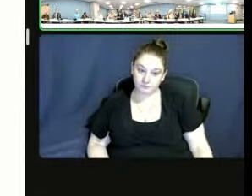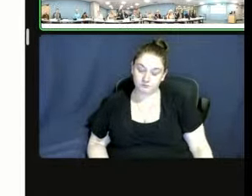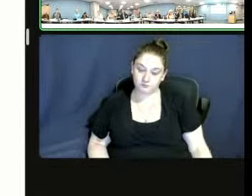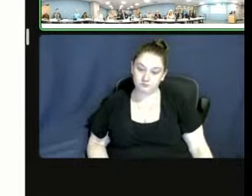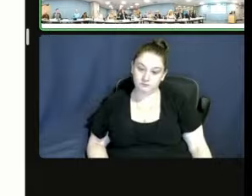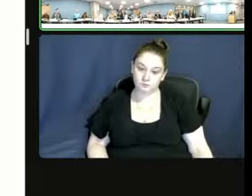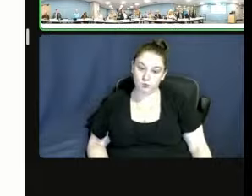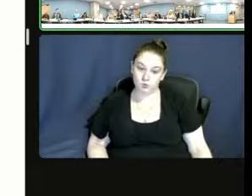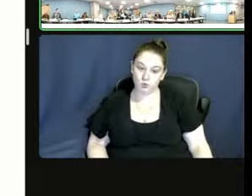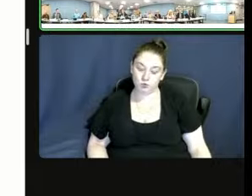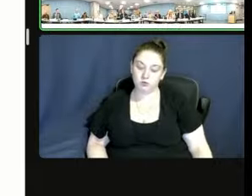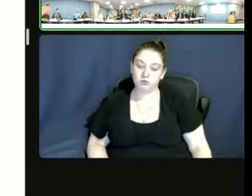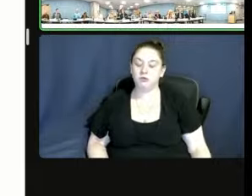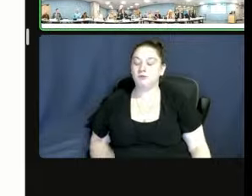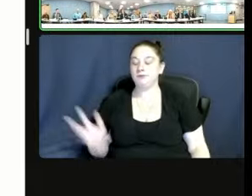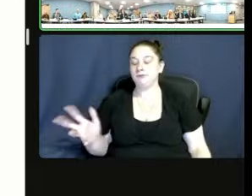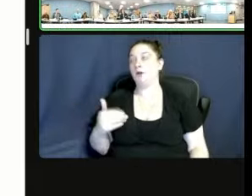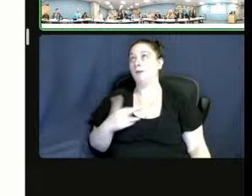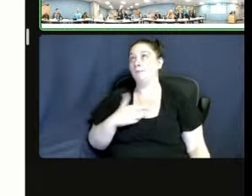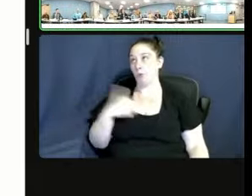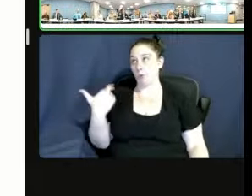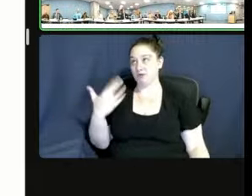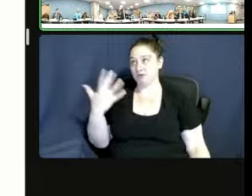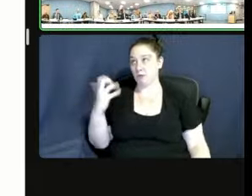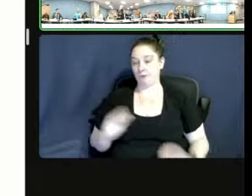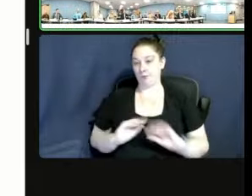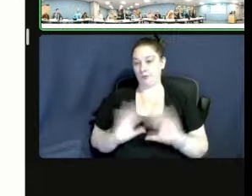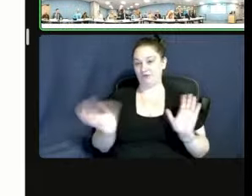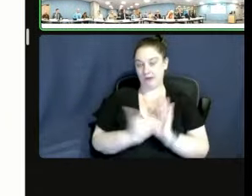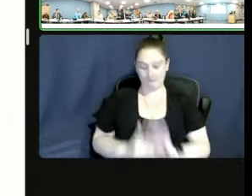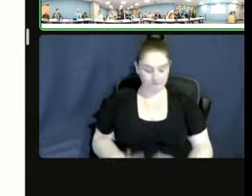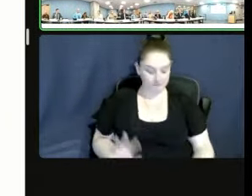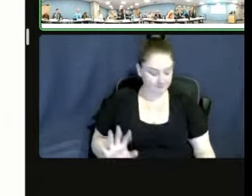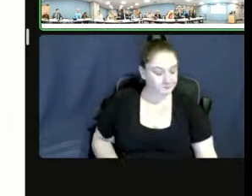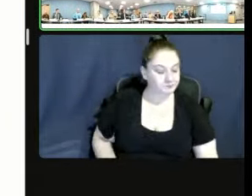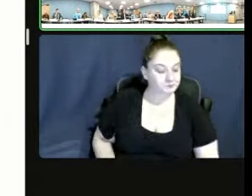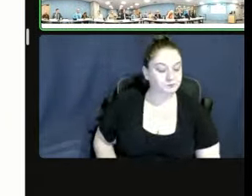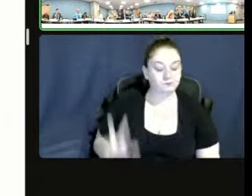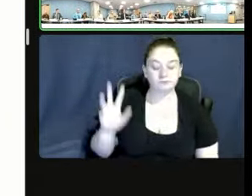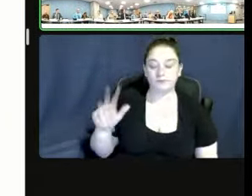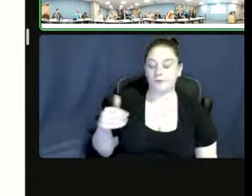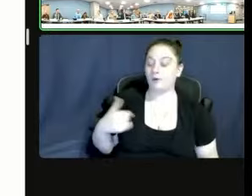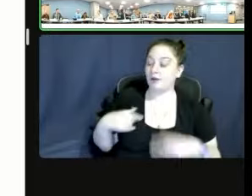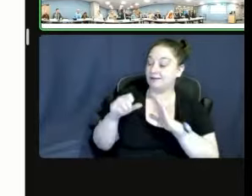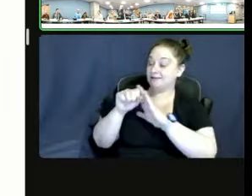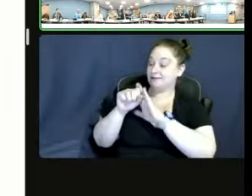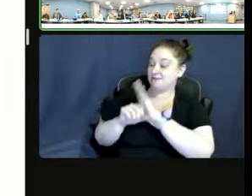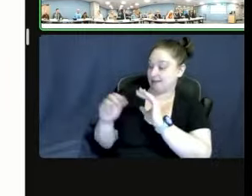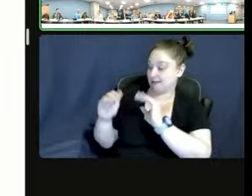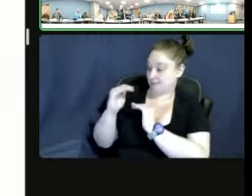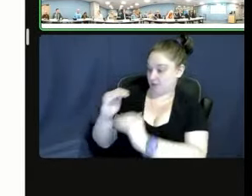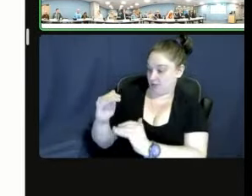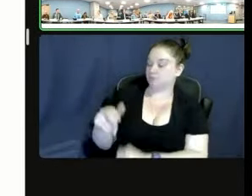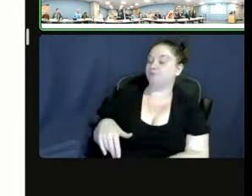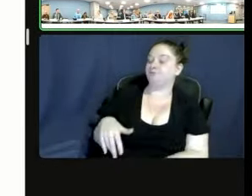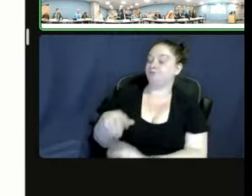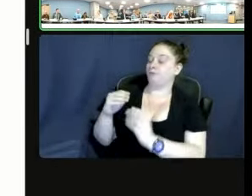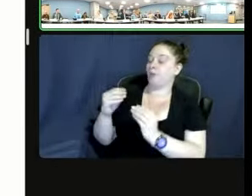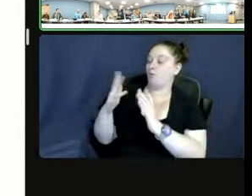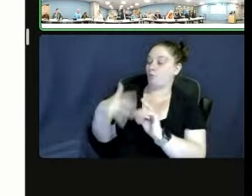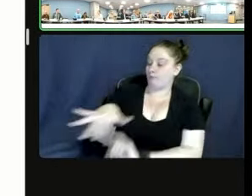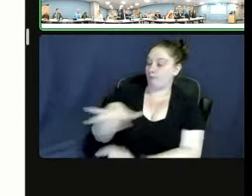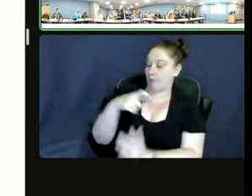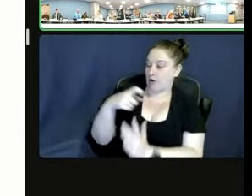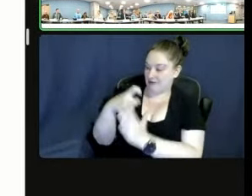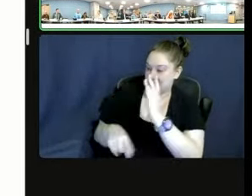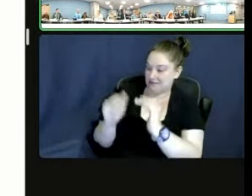I guess I'm just at the risk, another clarifying point. So like there's a state constraint that property taxes are limited to 3% every